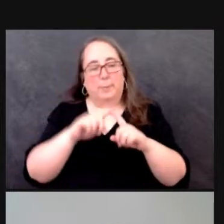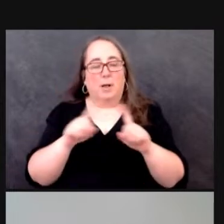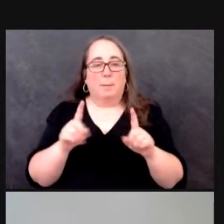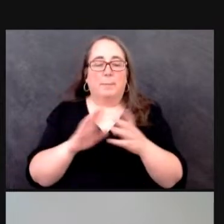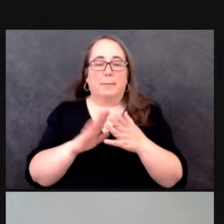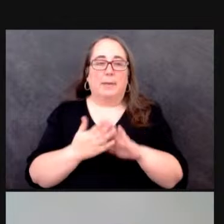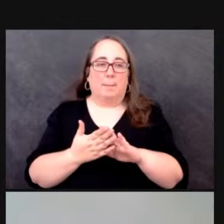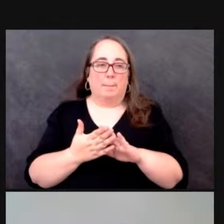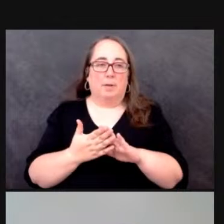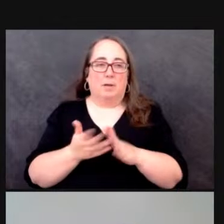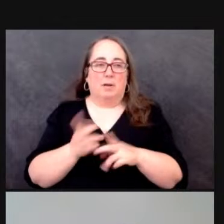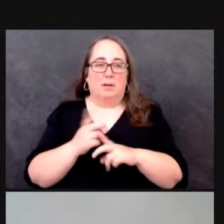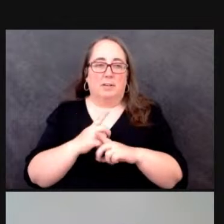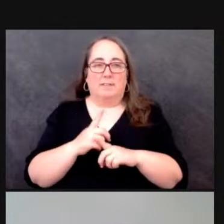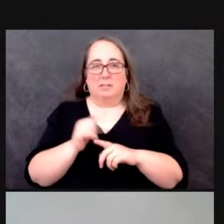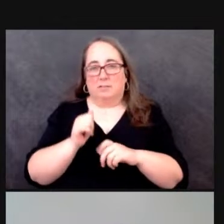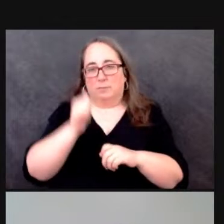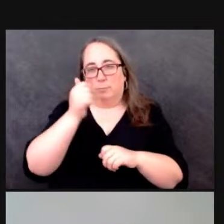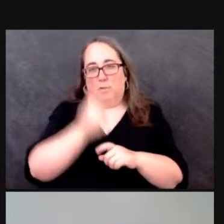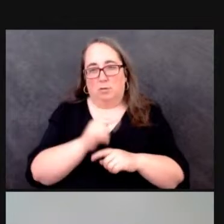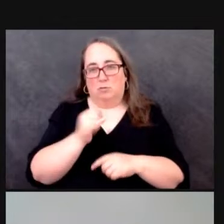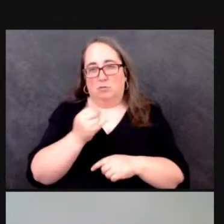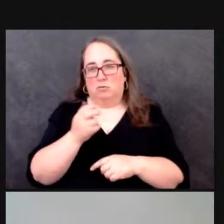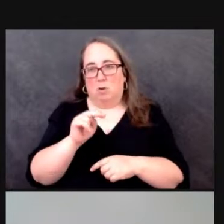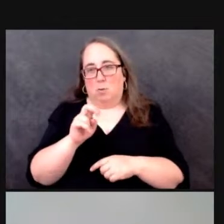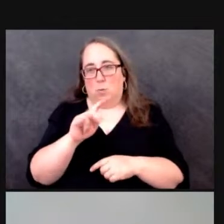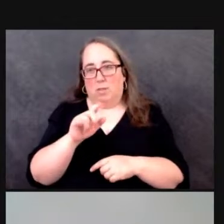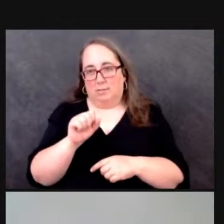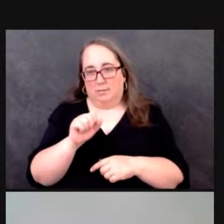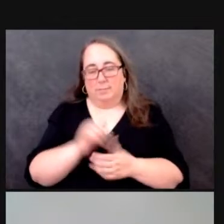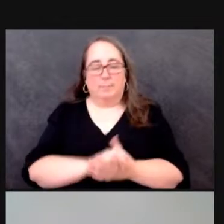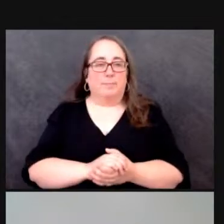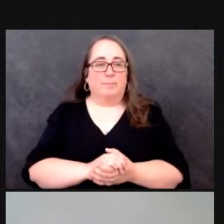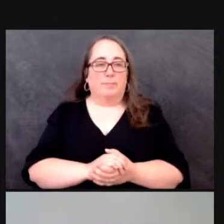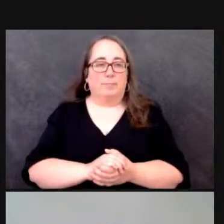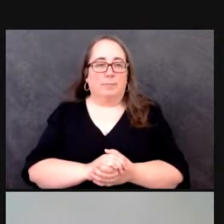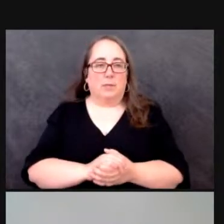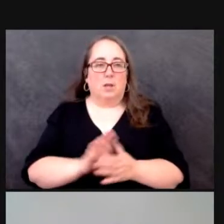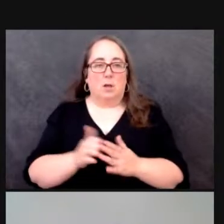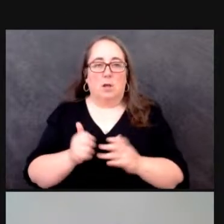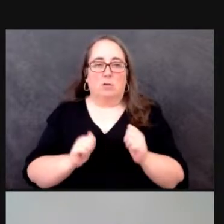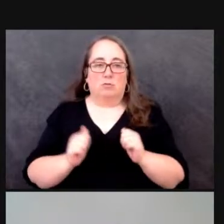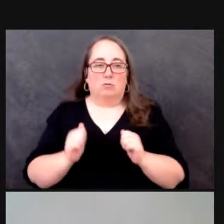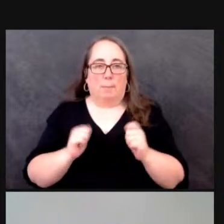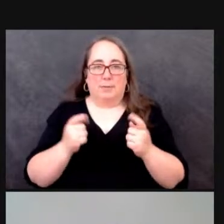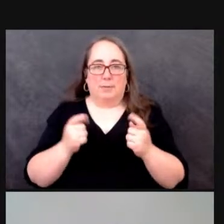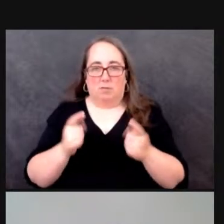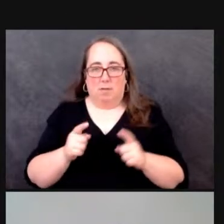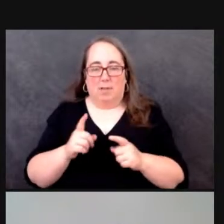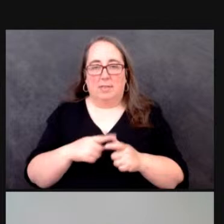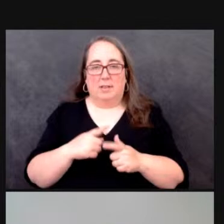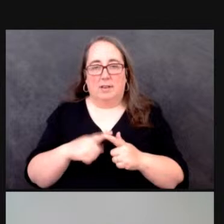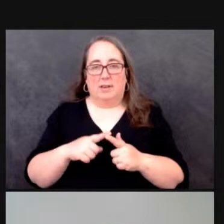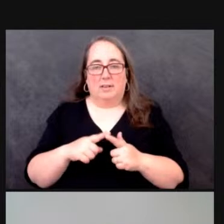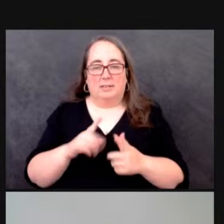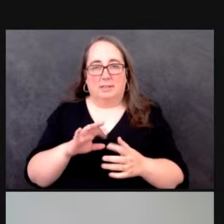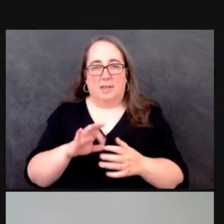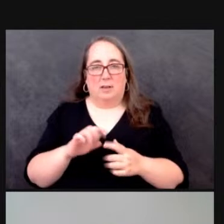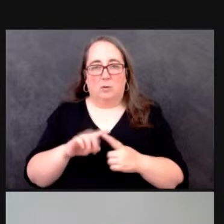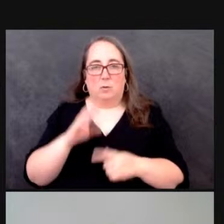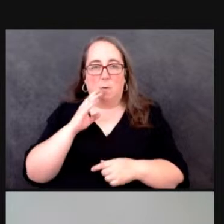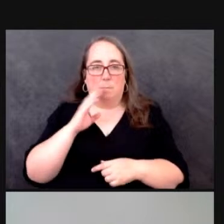became a defense of her brother, John Wilkes. And all this drama unfolds around and is inexorably tied to the